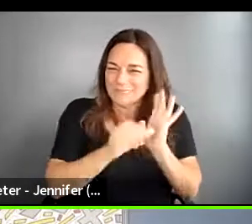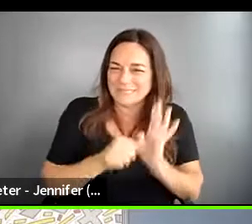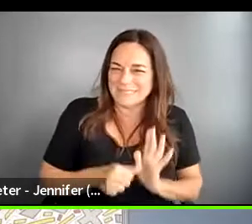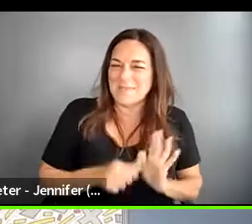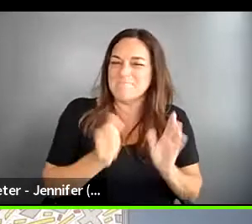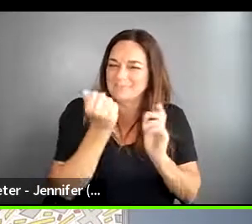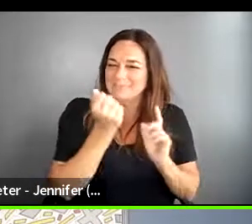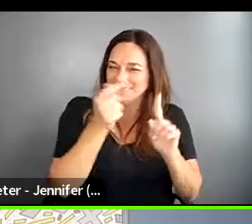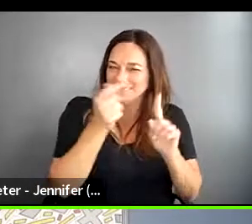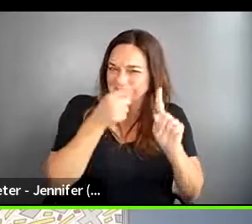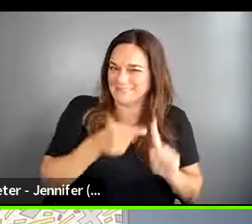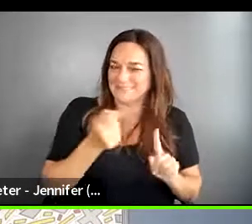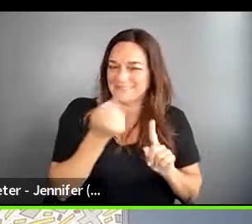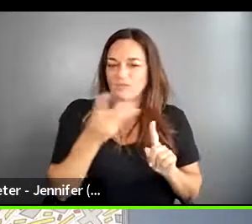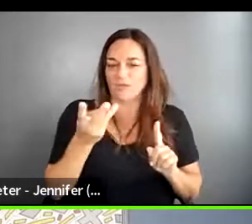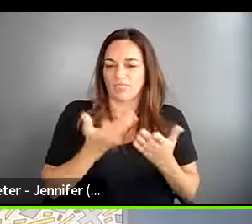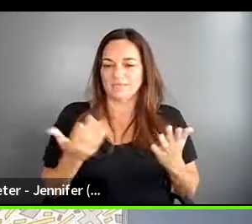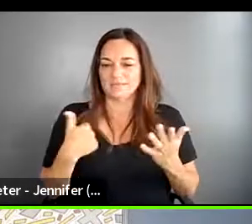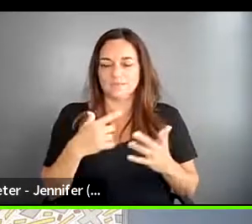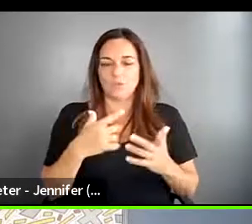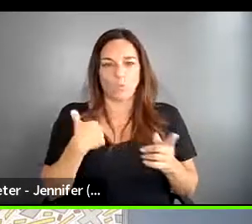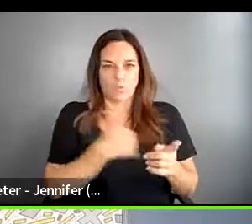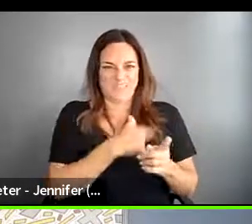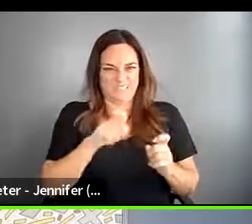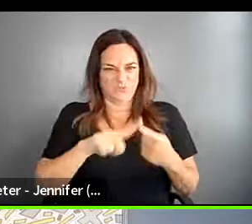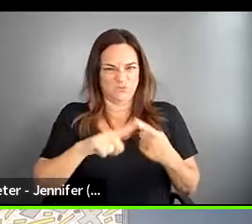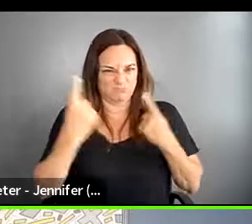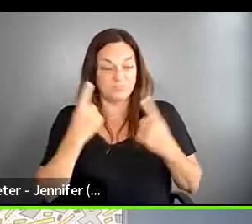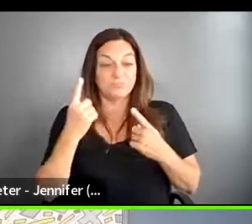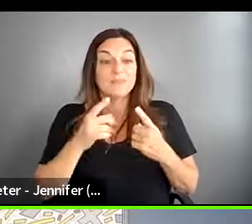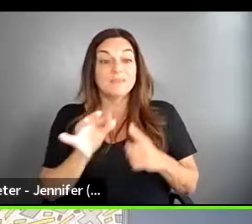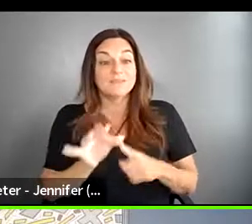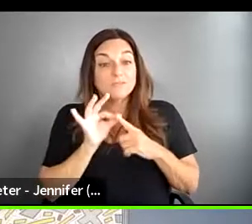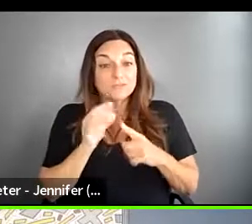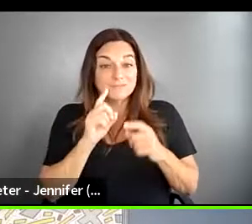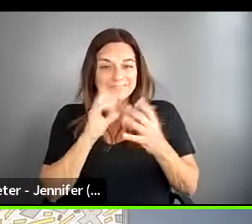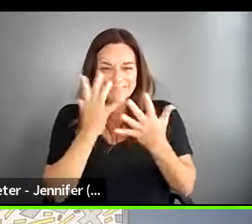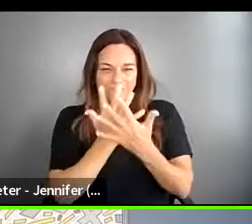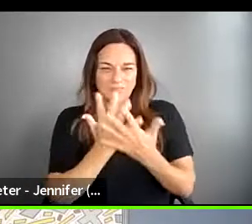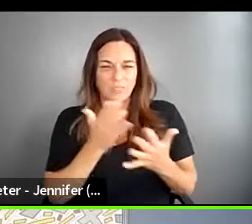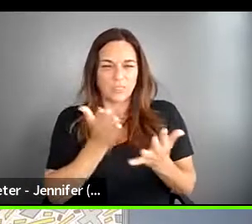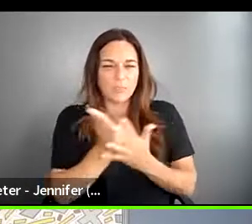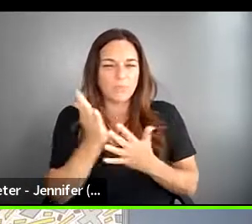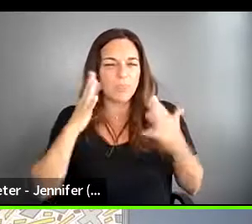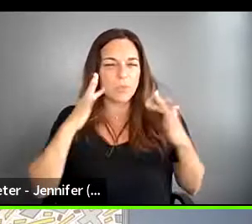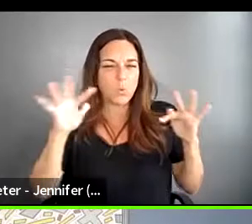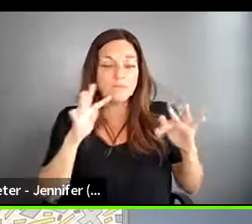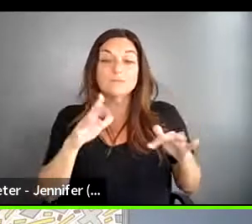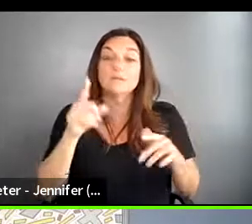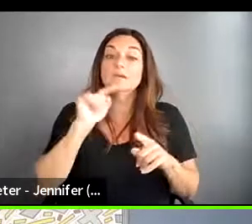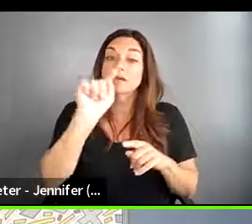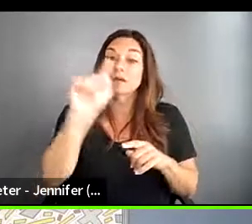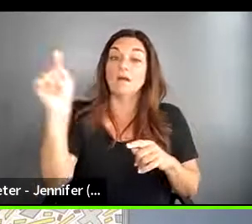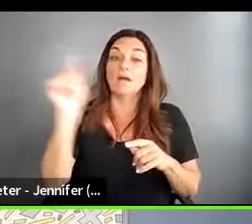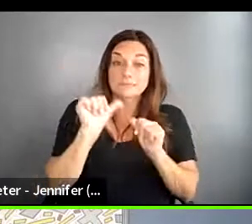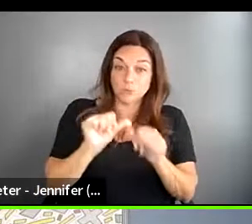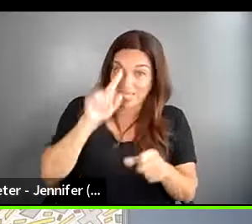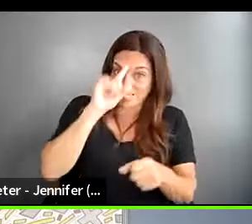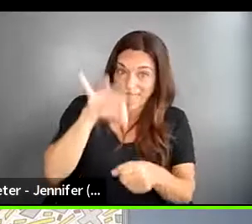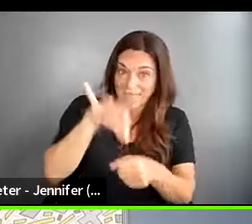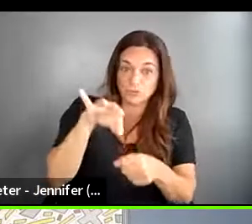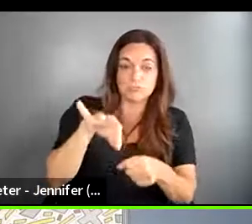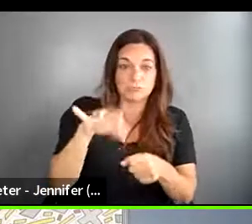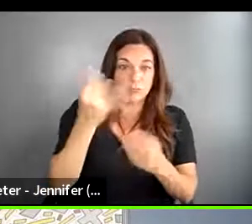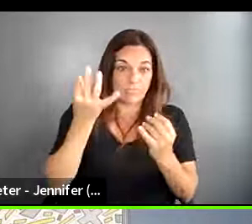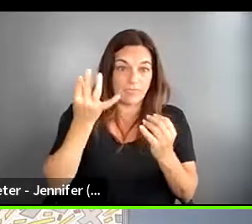different things that we need to take into consideration, especially talking about sifting through the noise as we continue to think about the election as that's coming up.